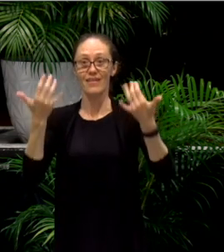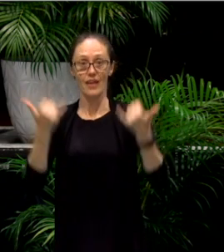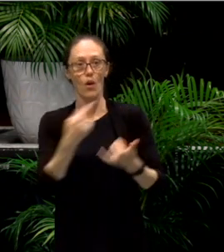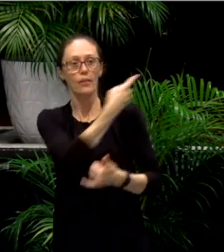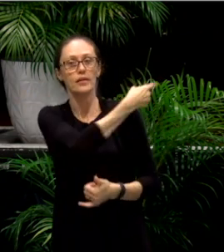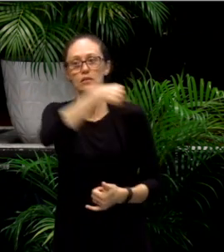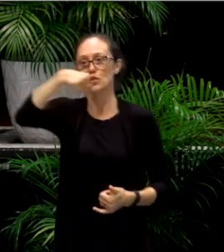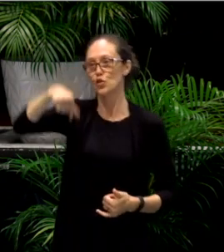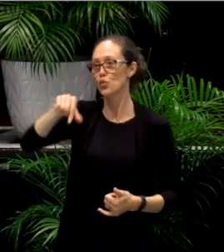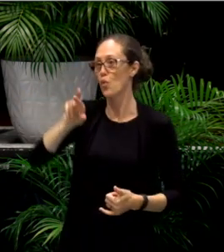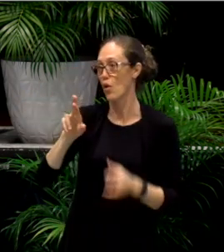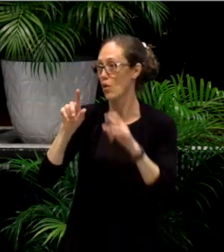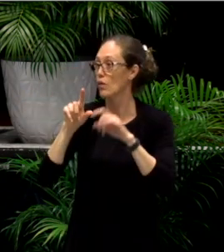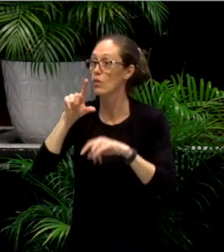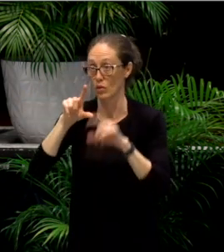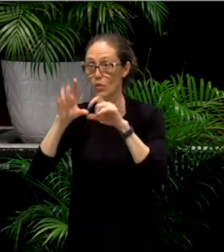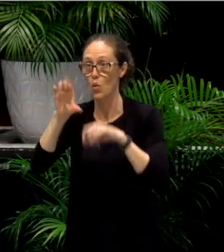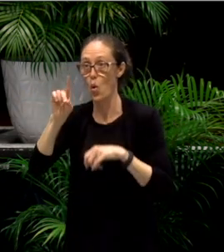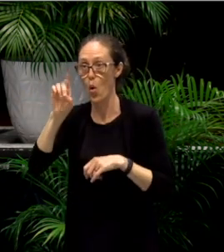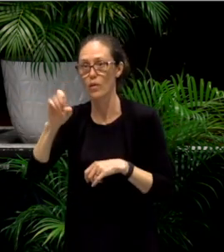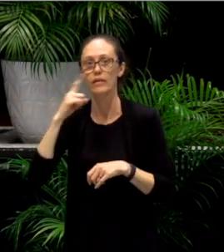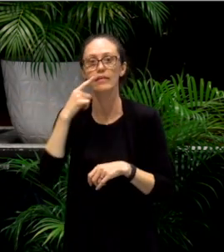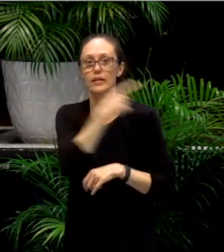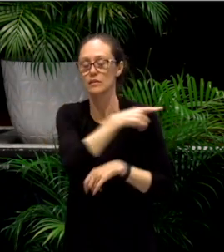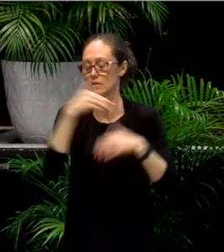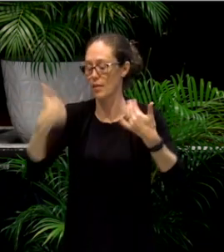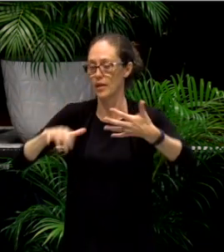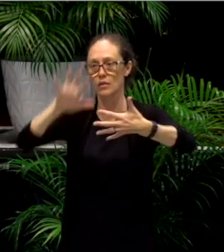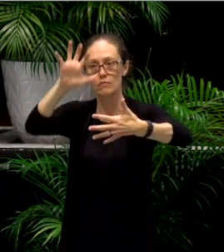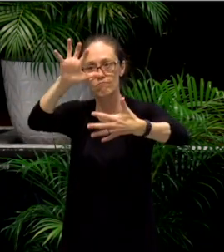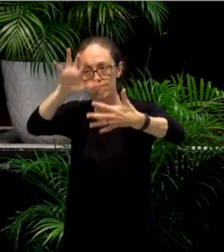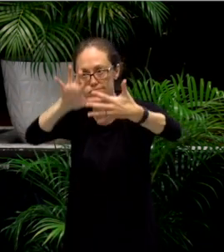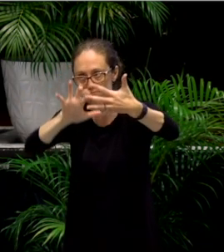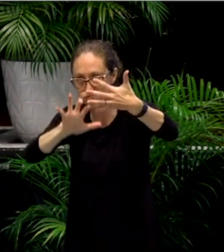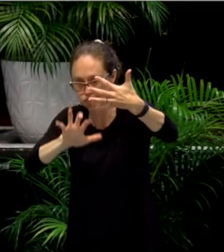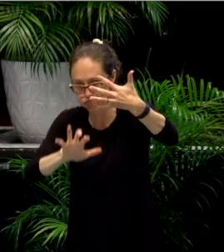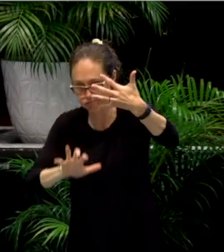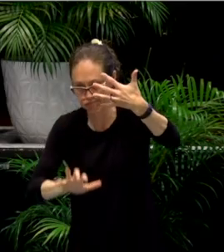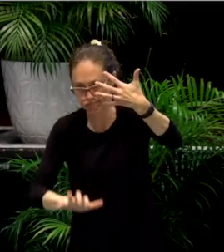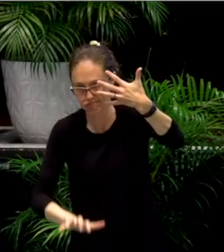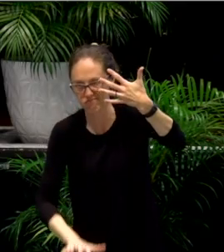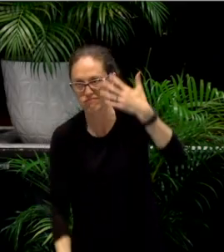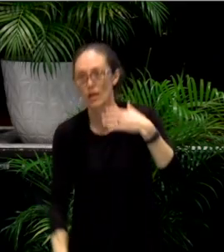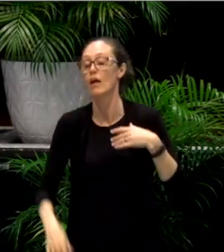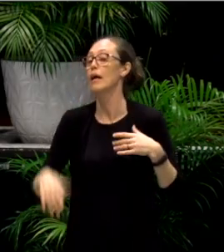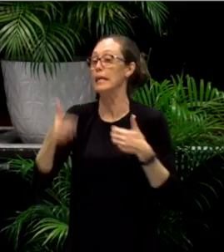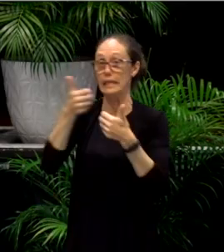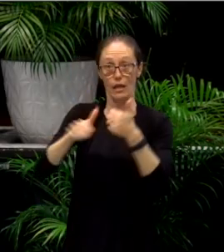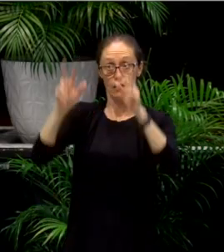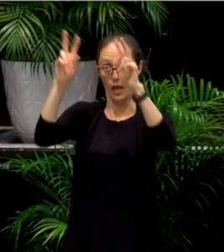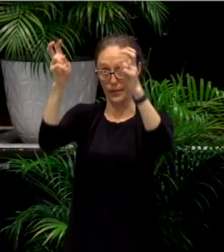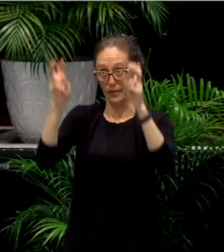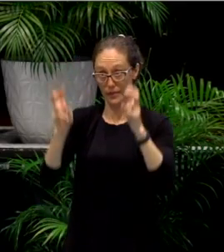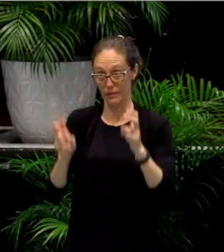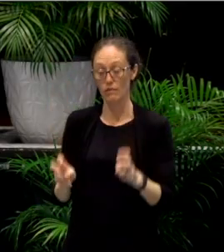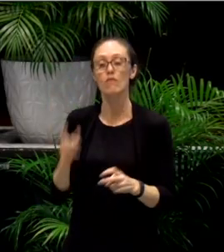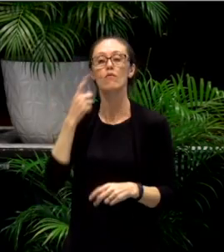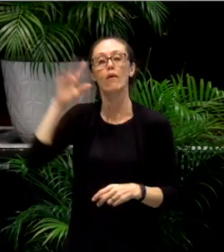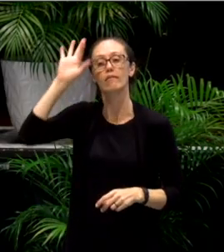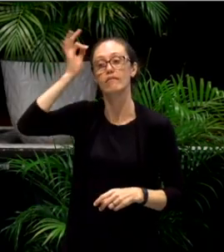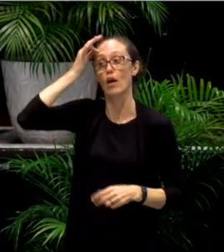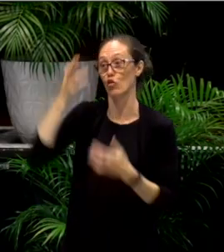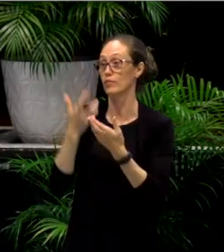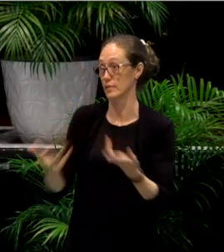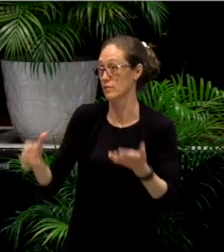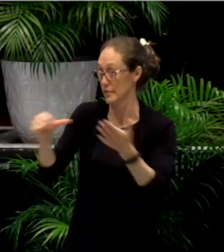code that will take you to the extremely extensive information delineated by topic on our federal resource